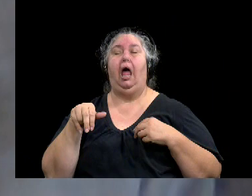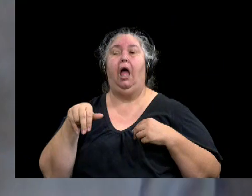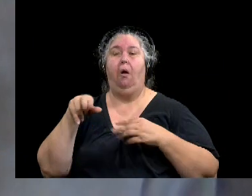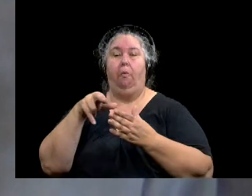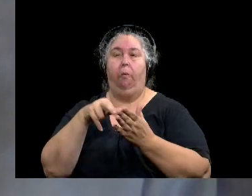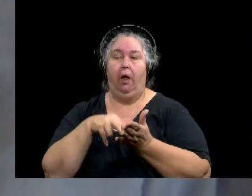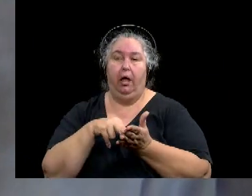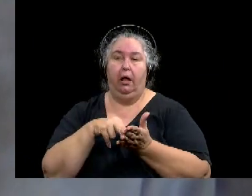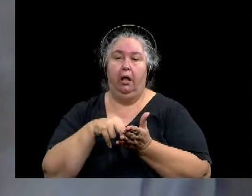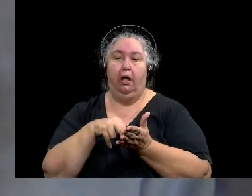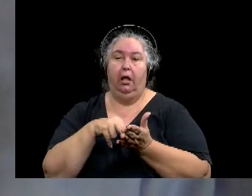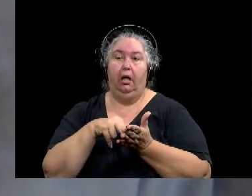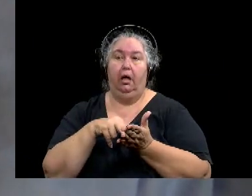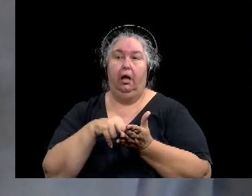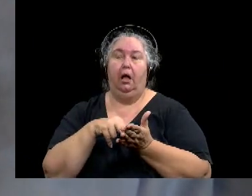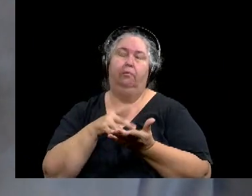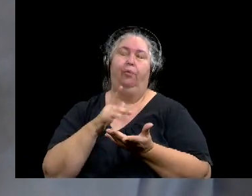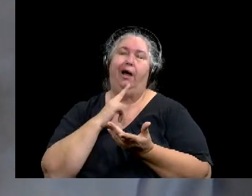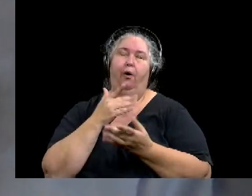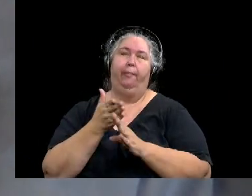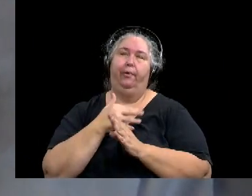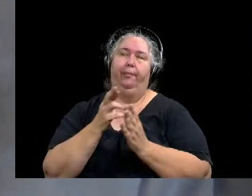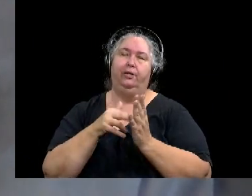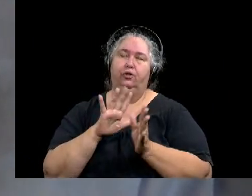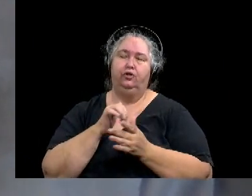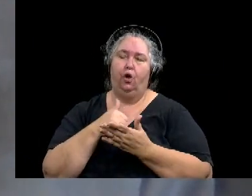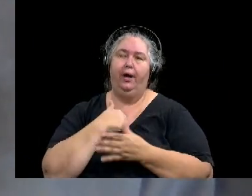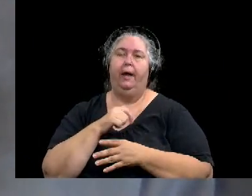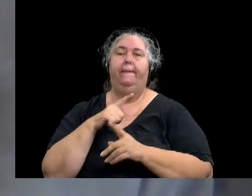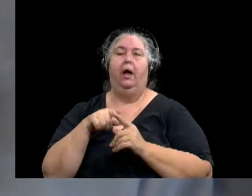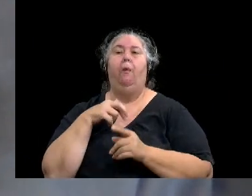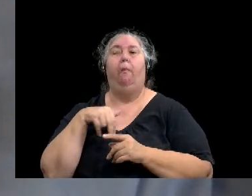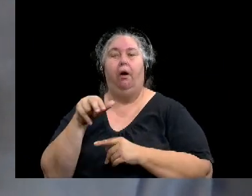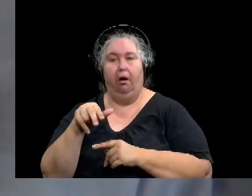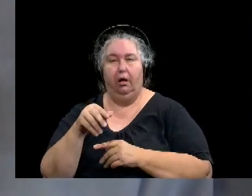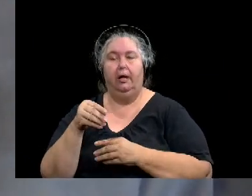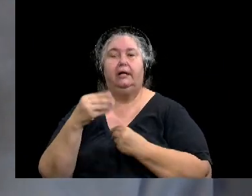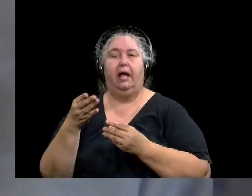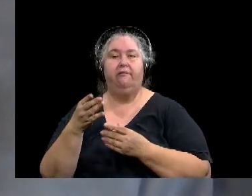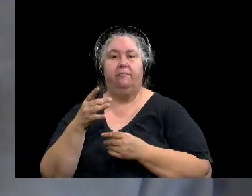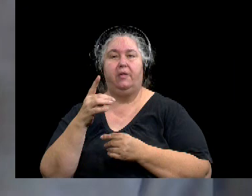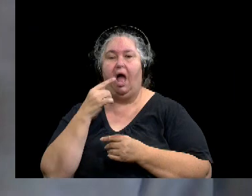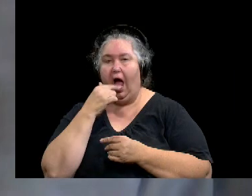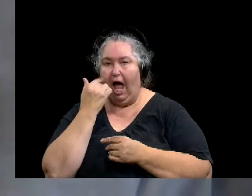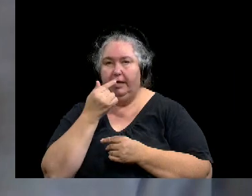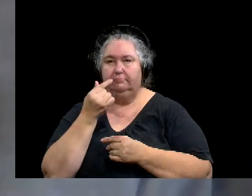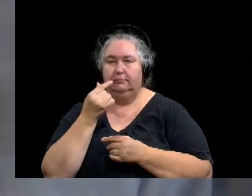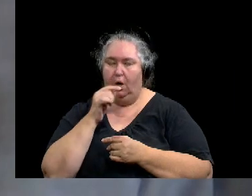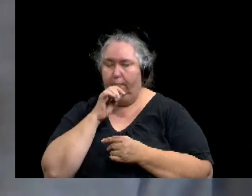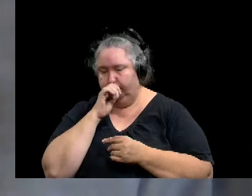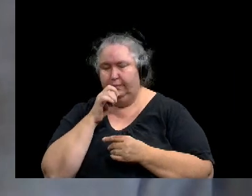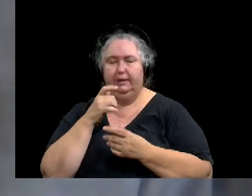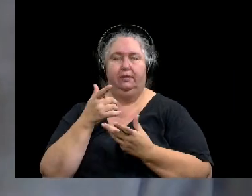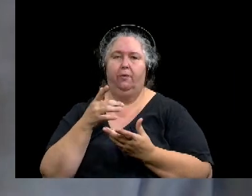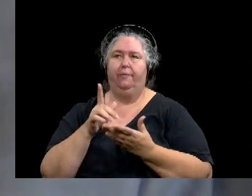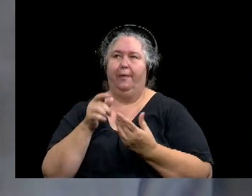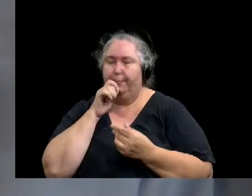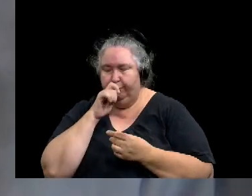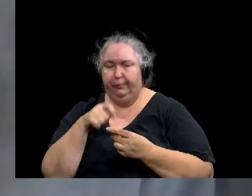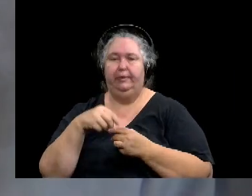register, pre-registered, and then gave them the saliva sample and turned around and was gone.